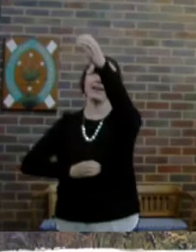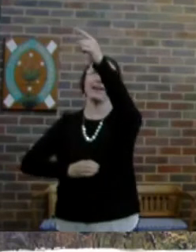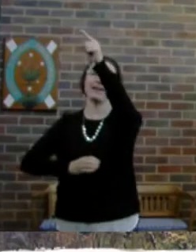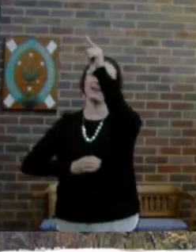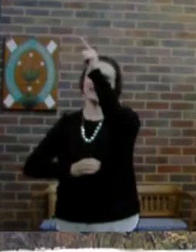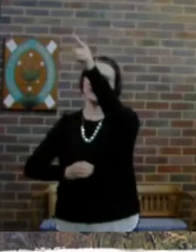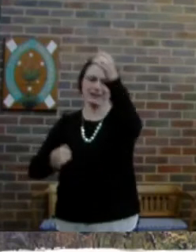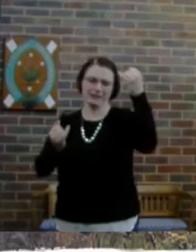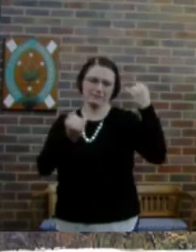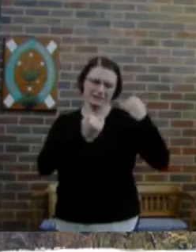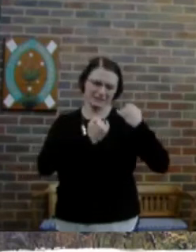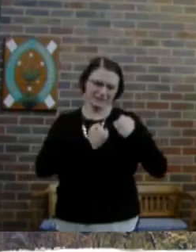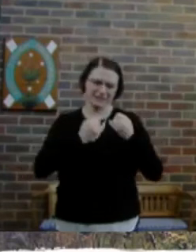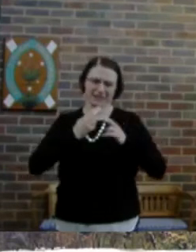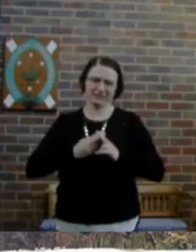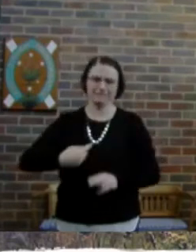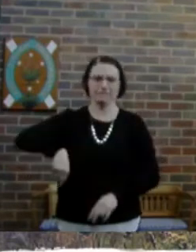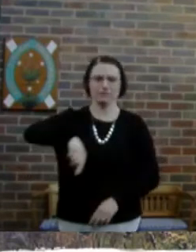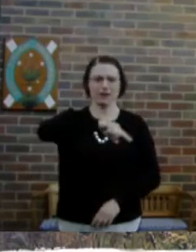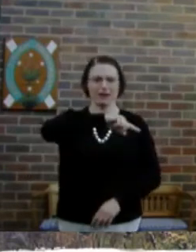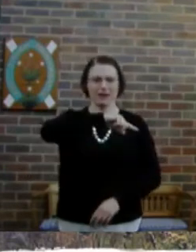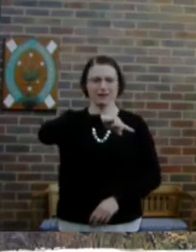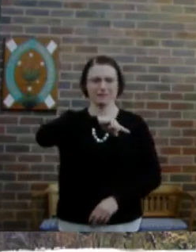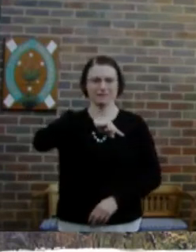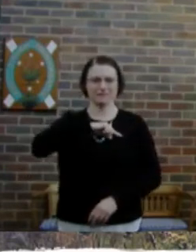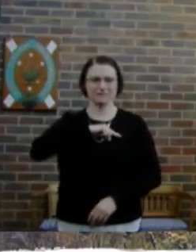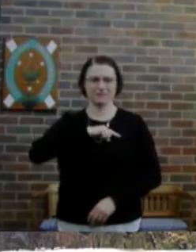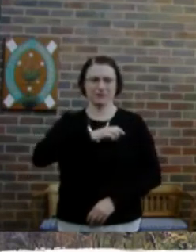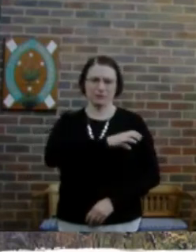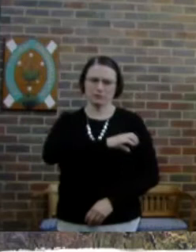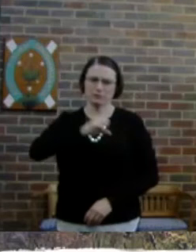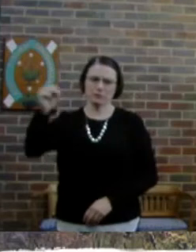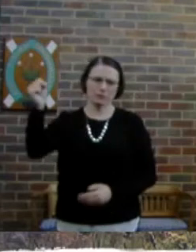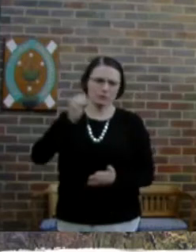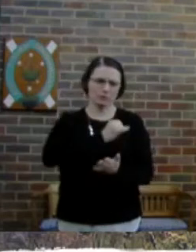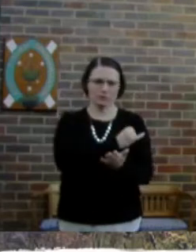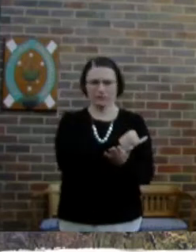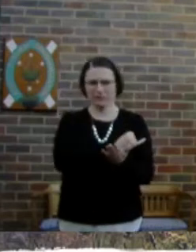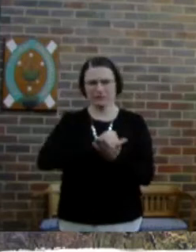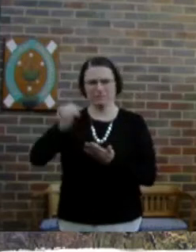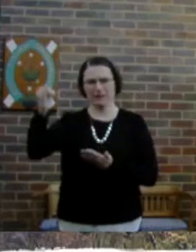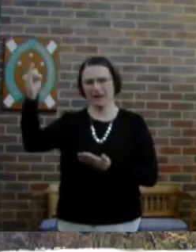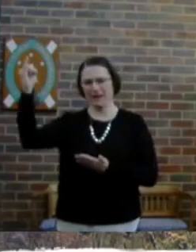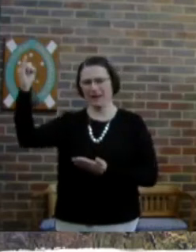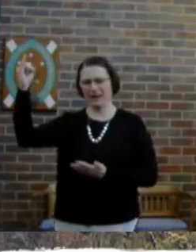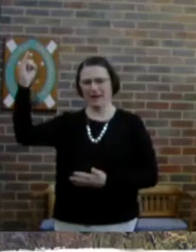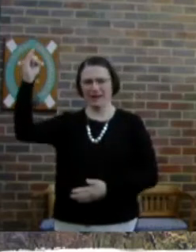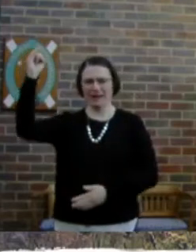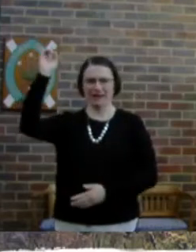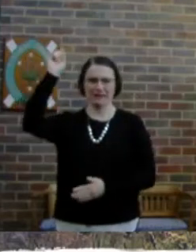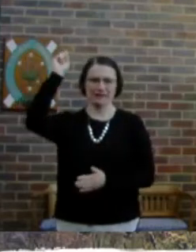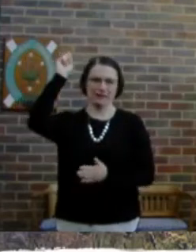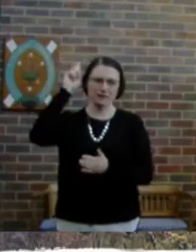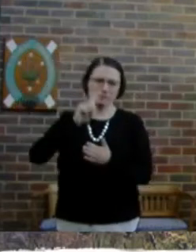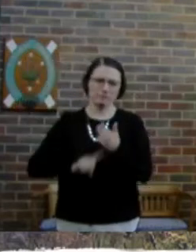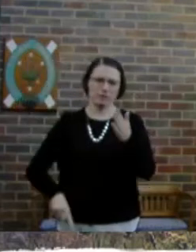sin for us Took the blame